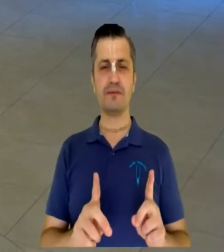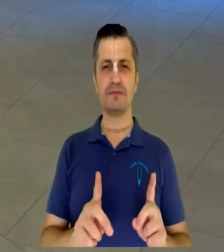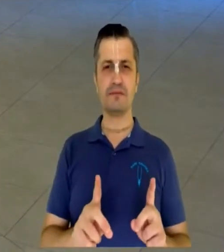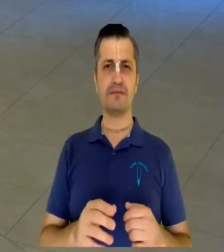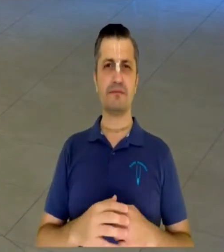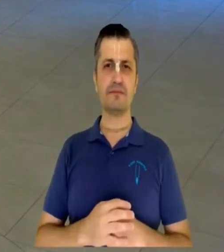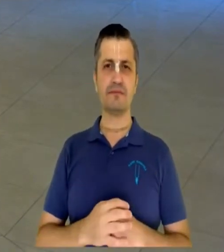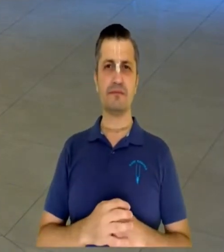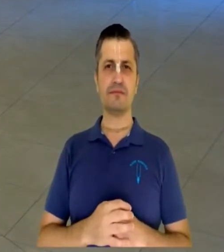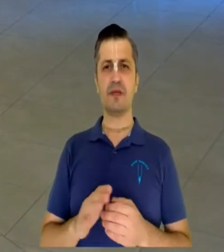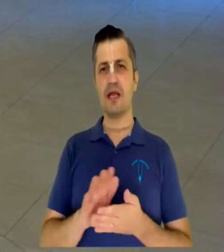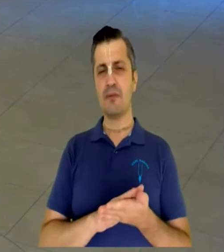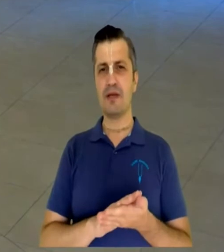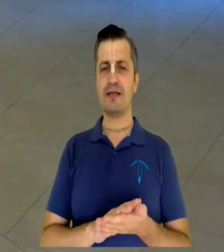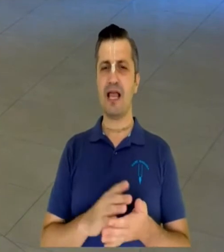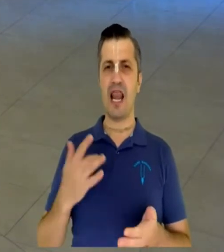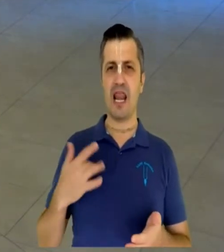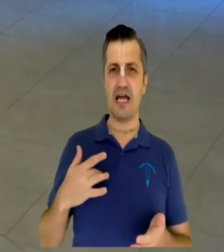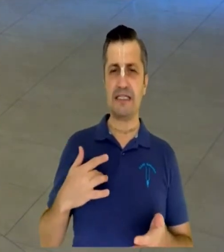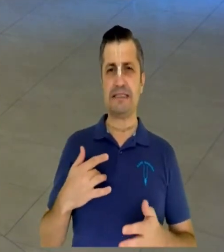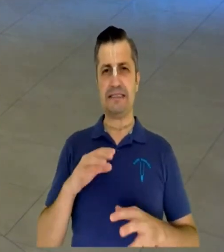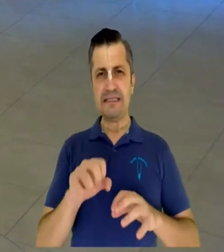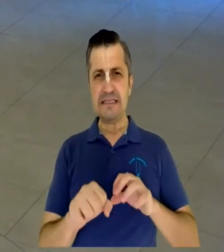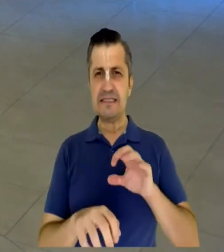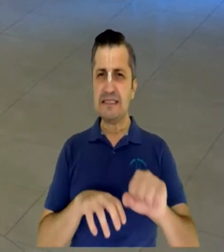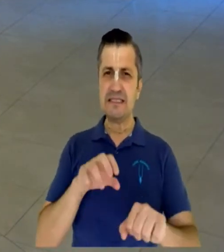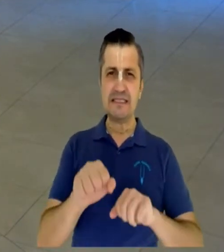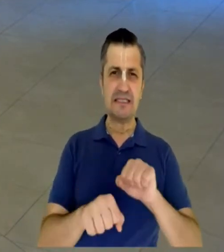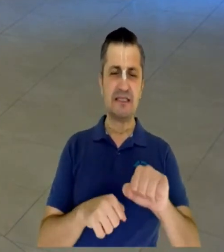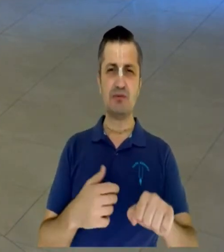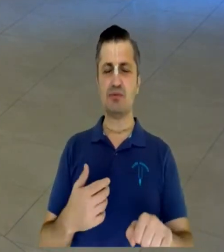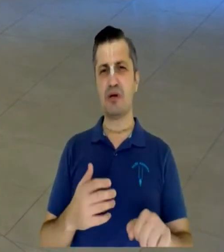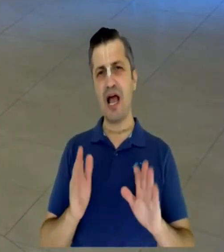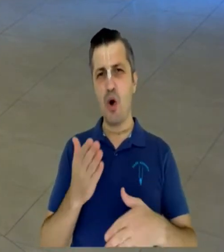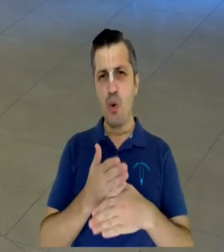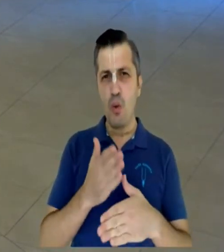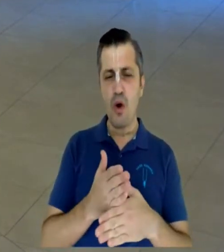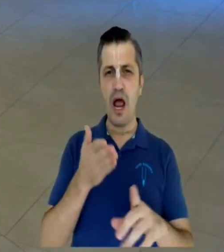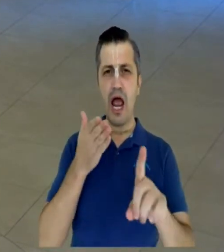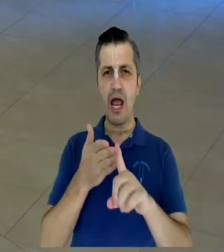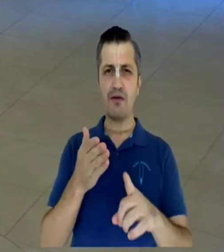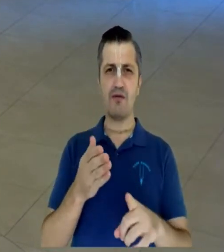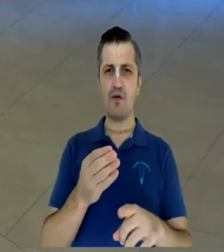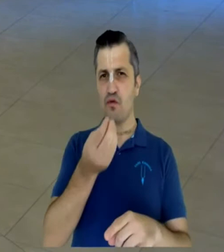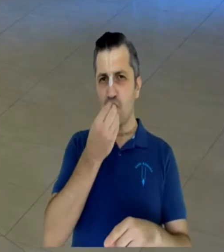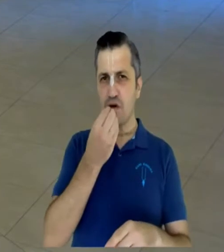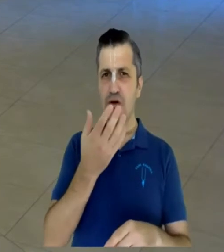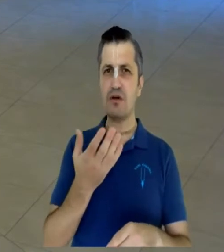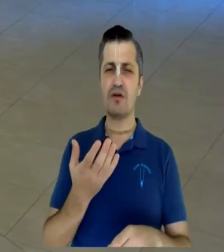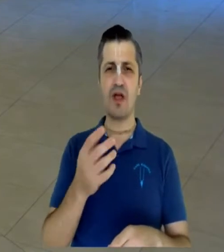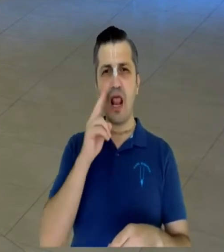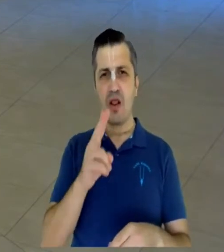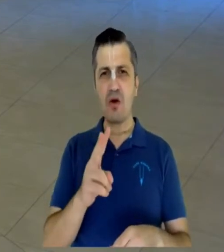it's survival of the fittest. So in terms of foodstuff and everything, we can see that all the different living